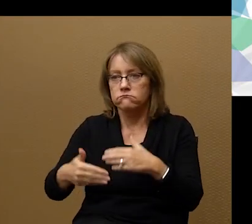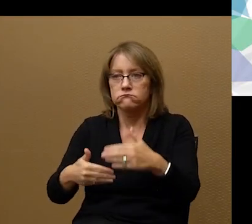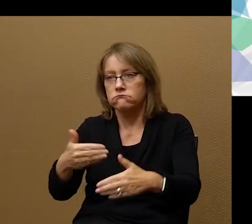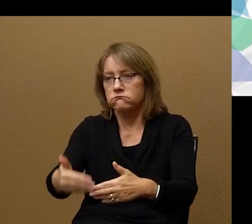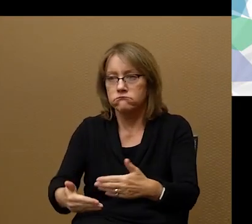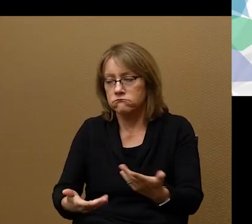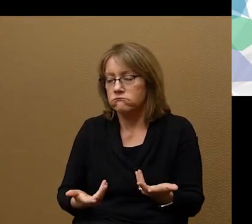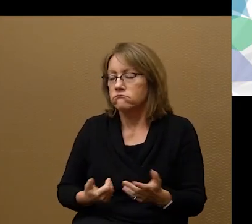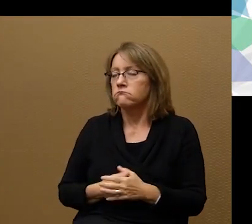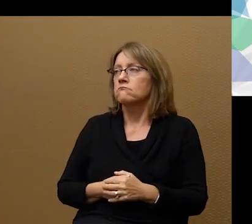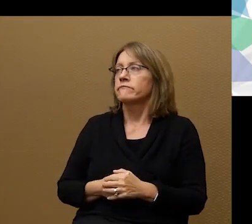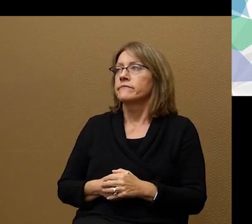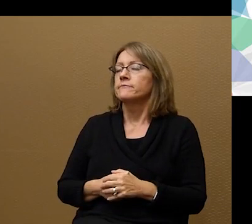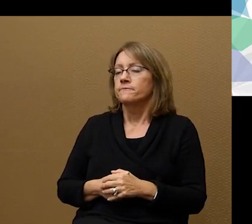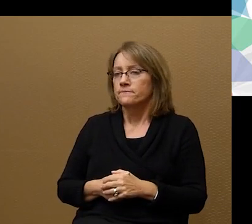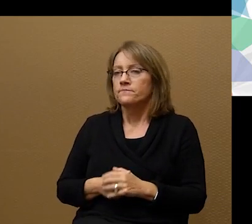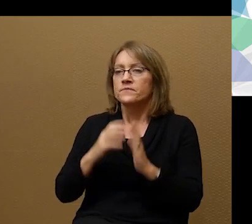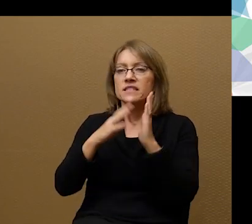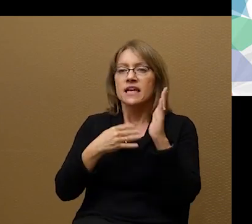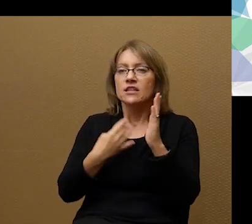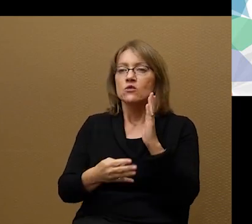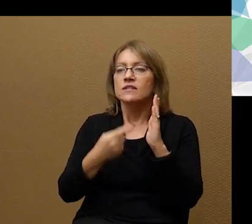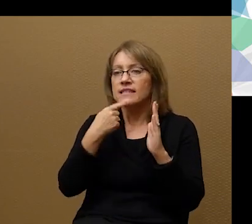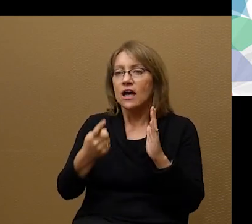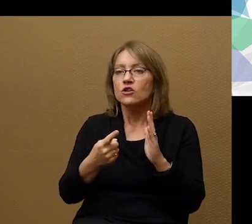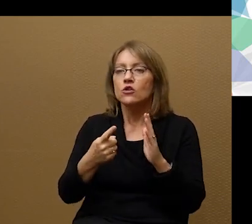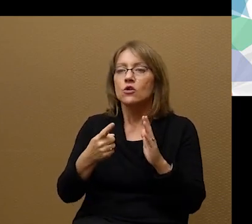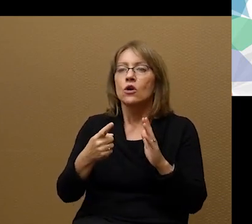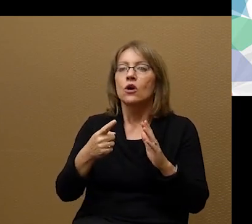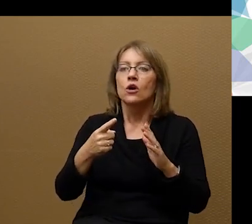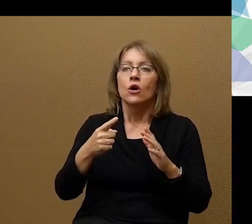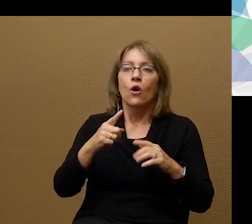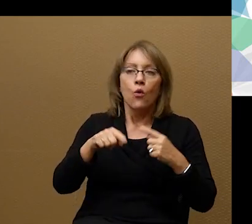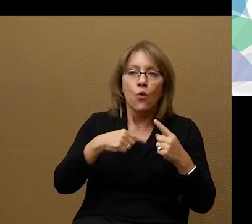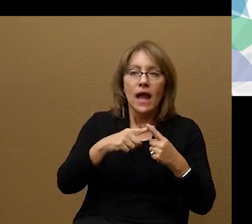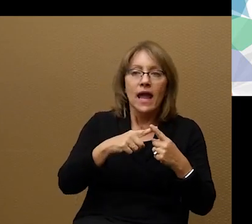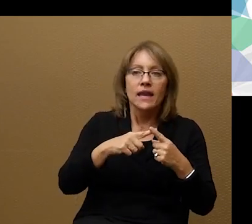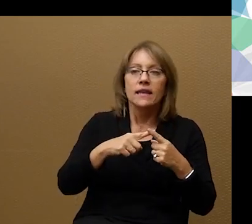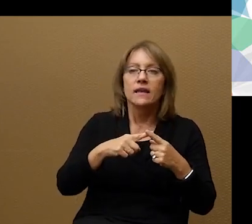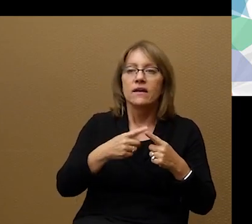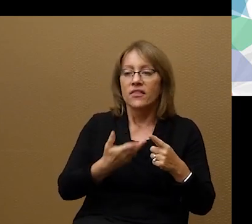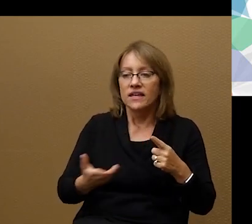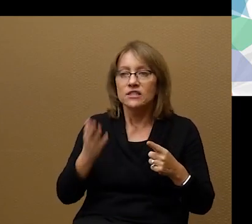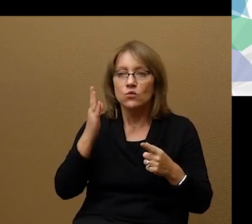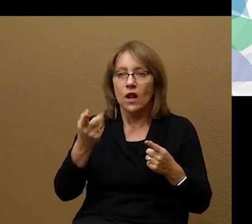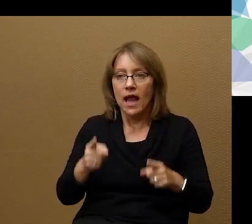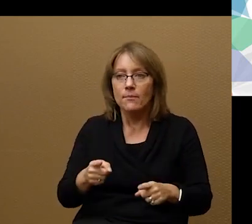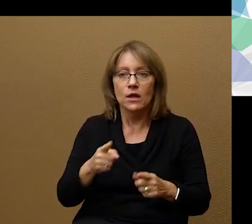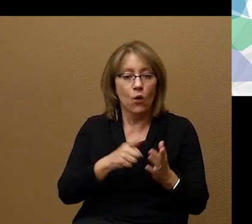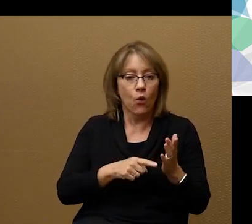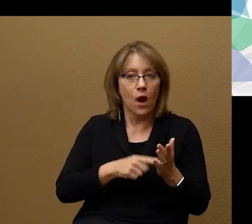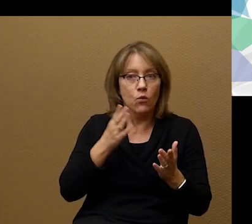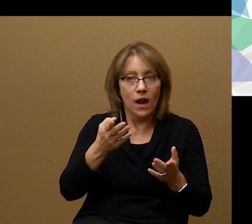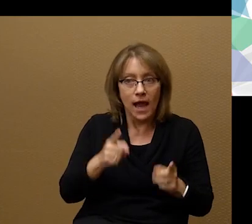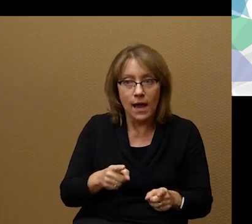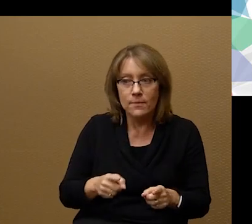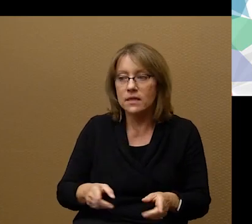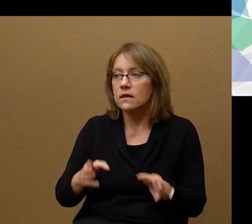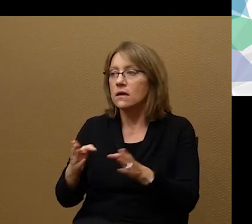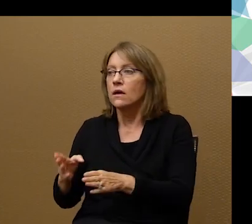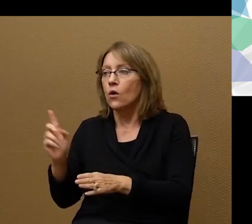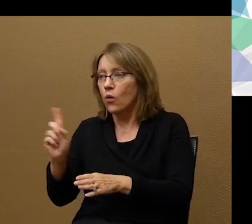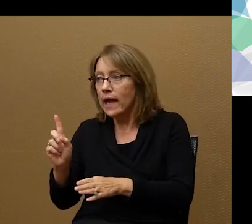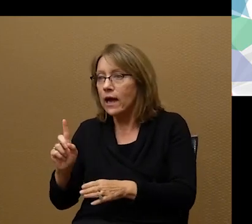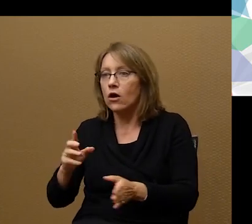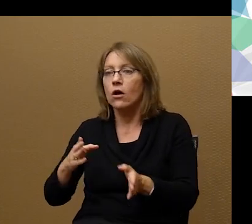sequence of events that are going to occur. It tells them where and when, and is also designed to